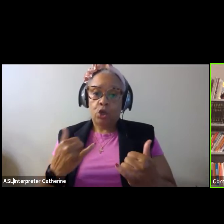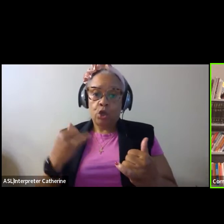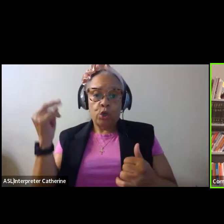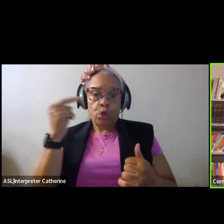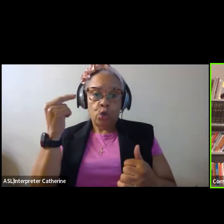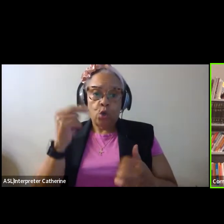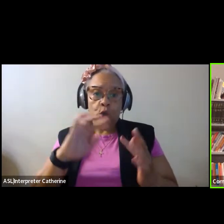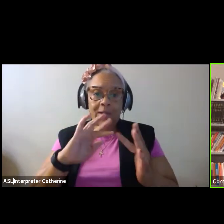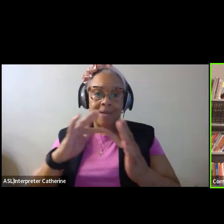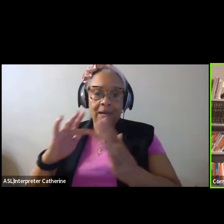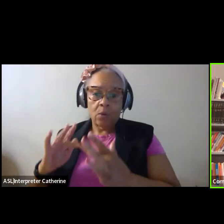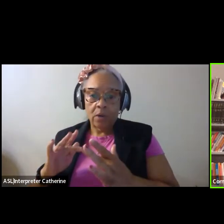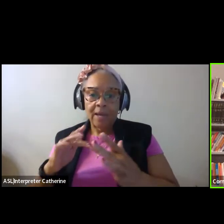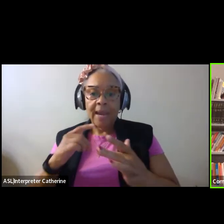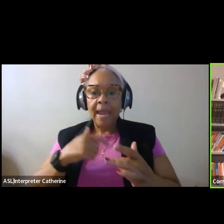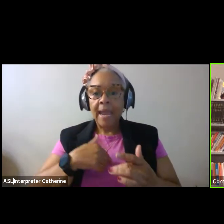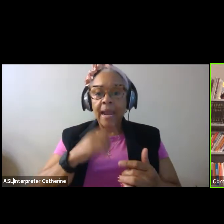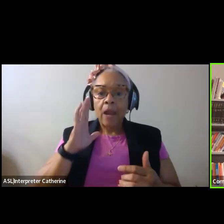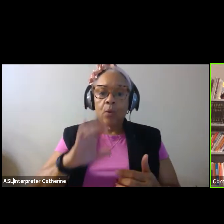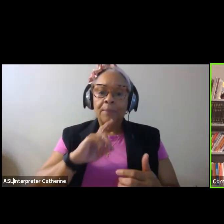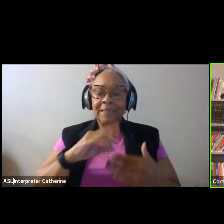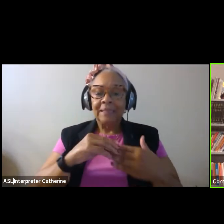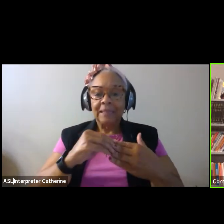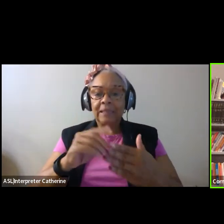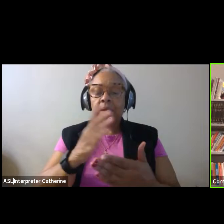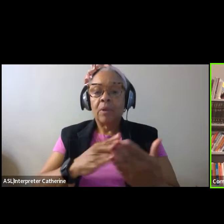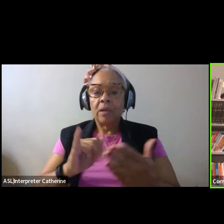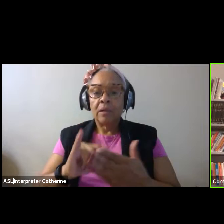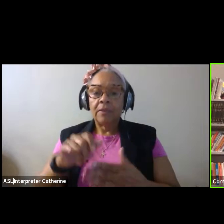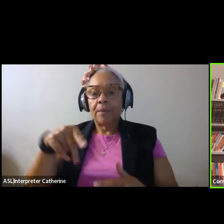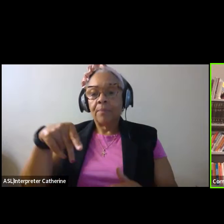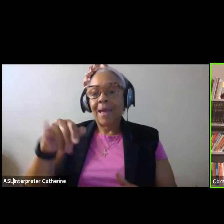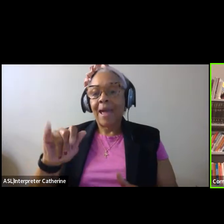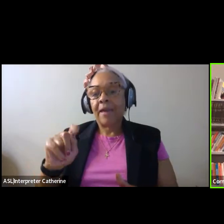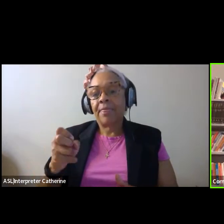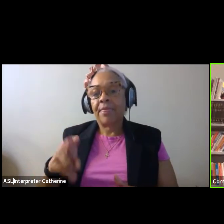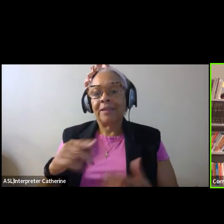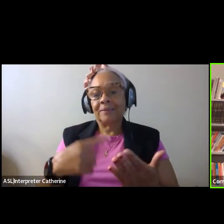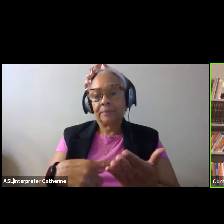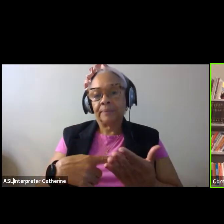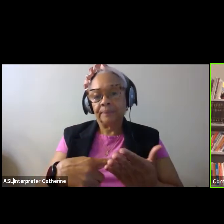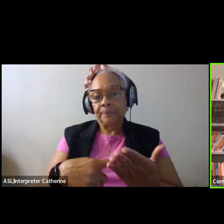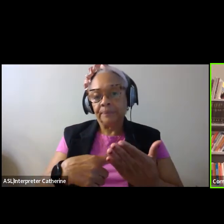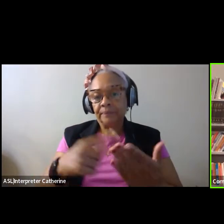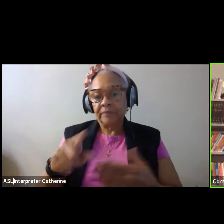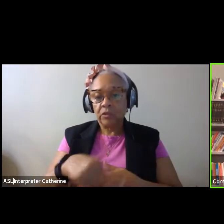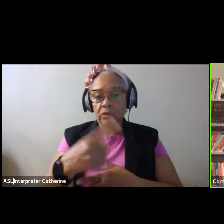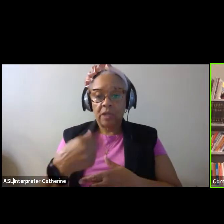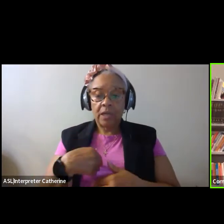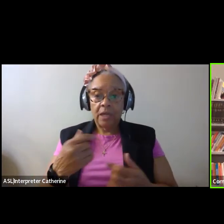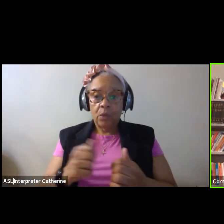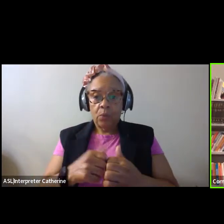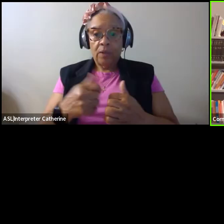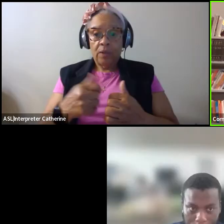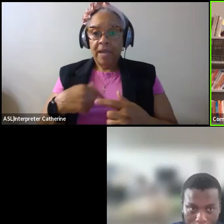leading the Python discussion today. And with me, I have two other